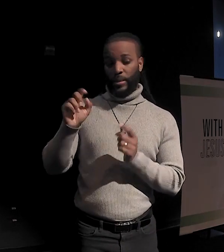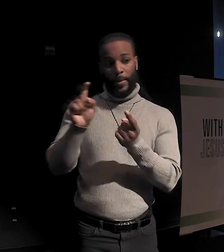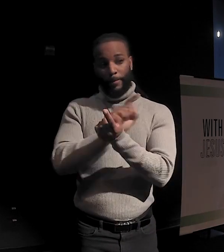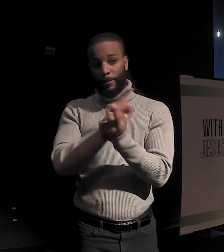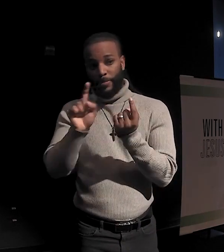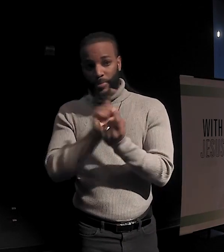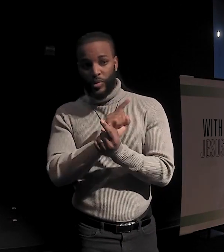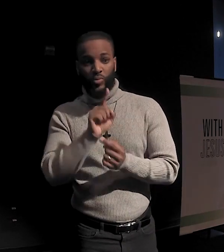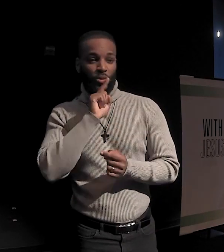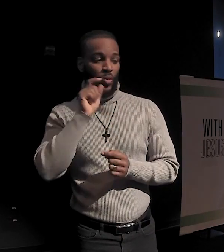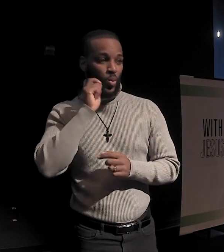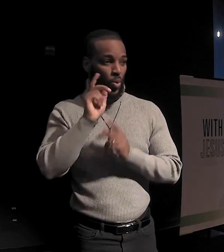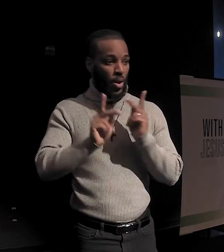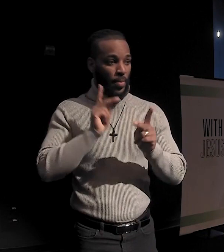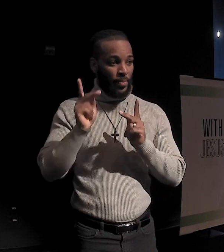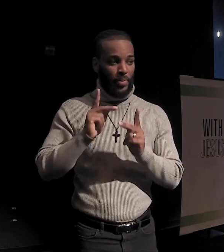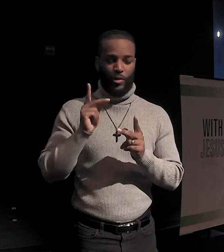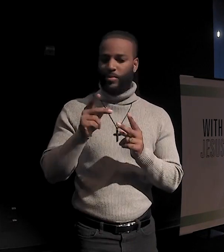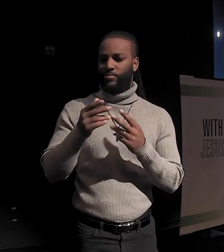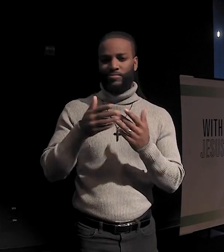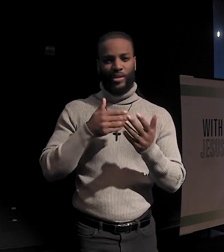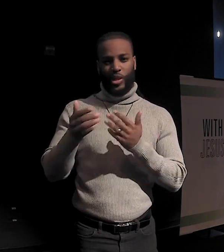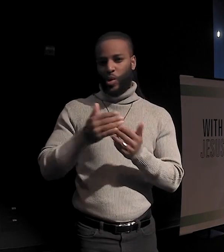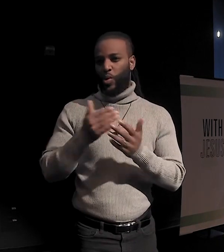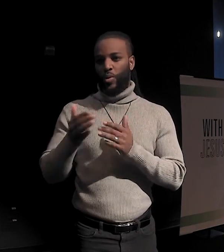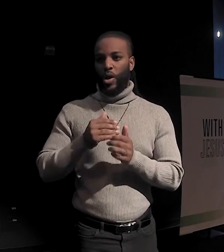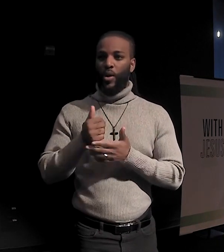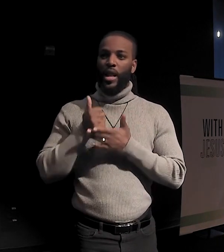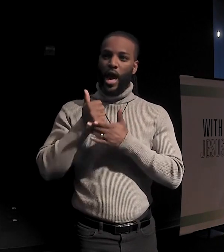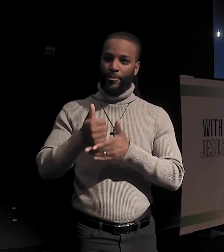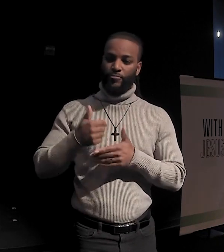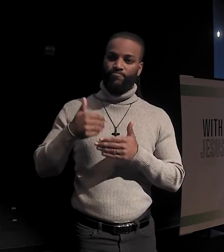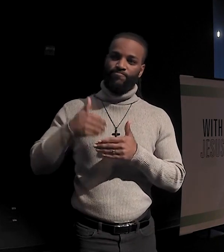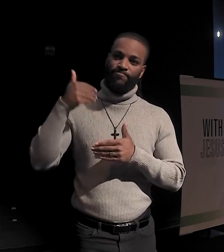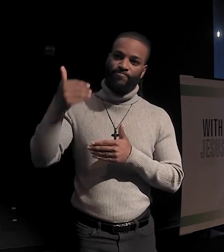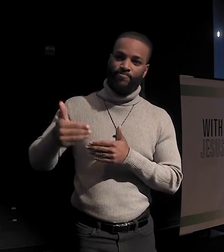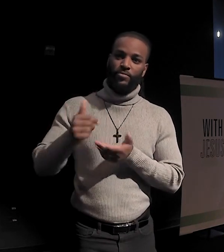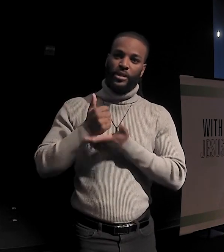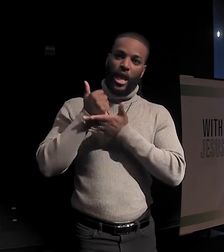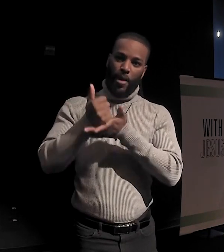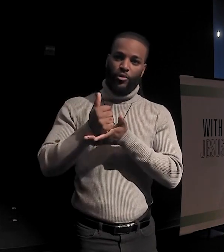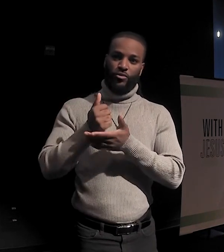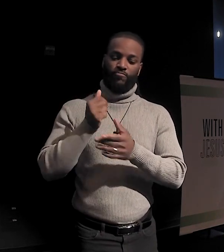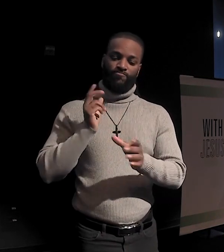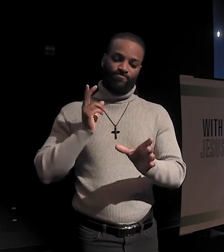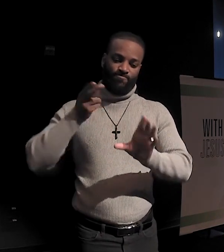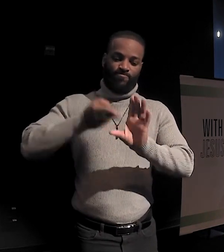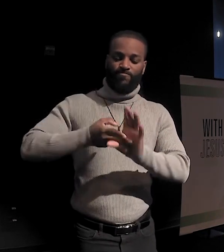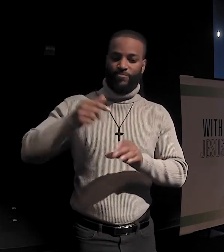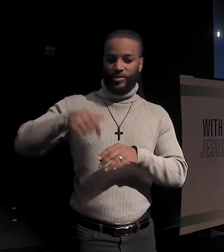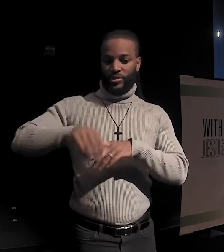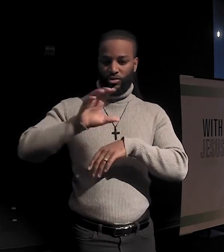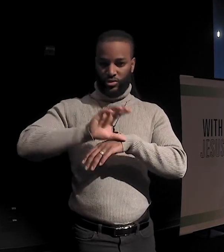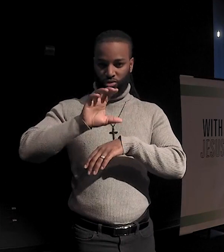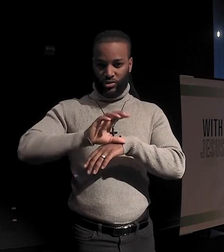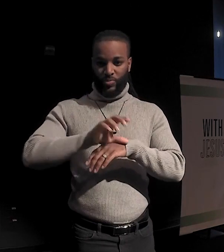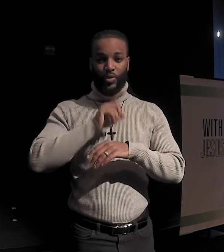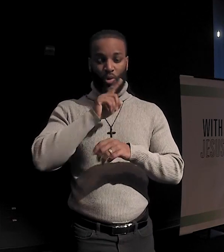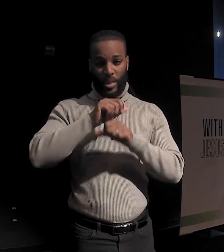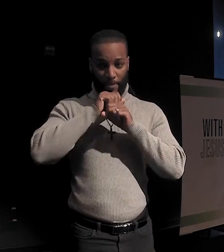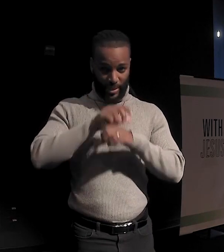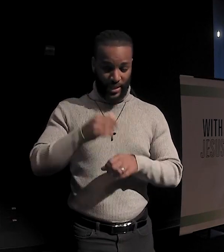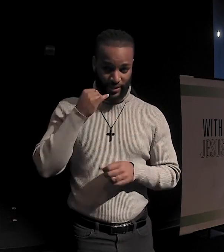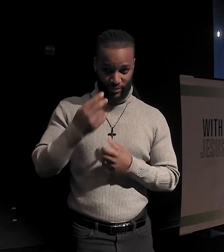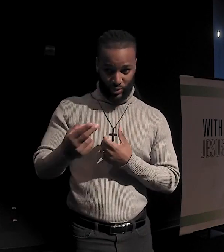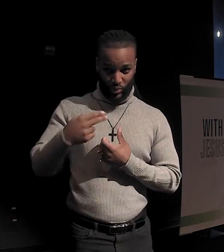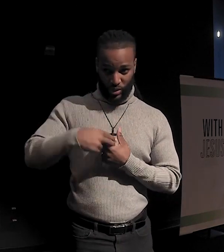cool people out in the Welcome Center. Either way, we're going to help you take steps to get plugged into the life of this church. You'll be really blessed if you